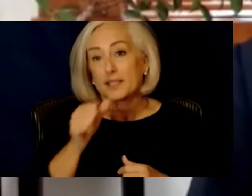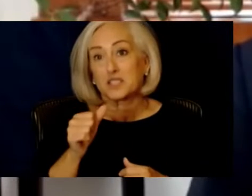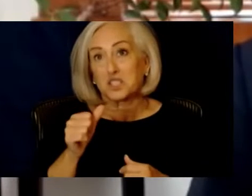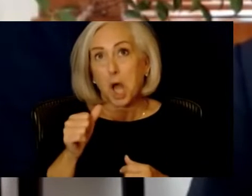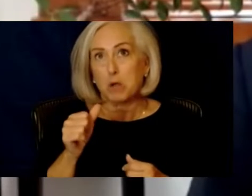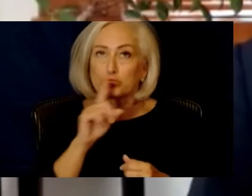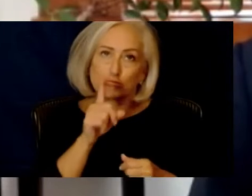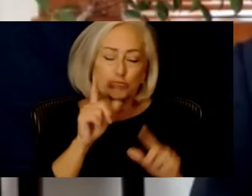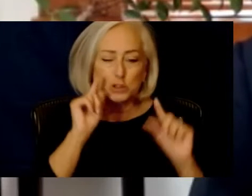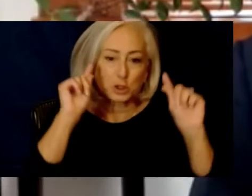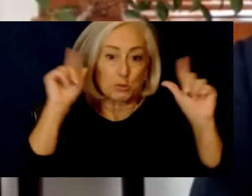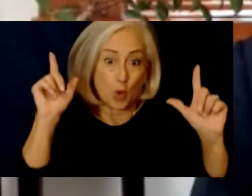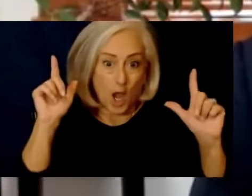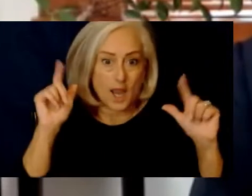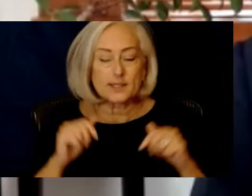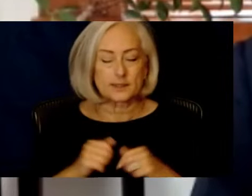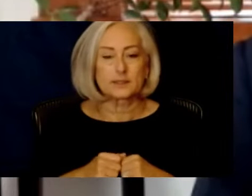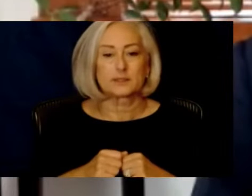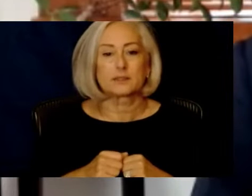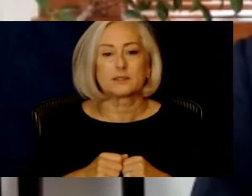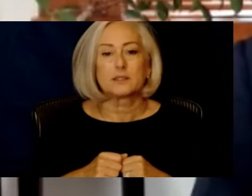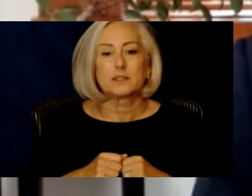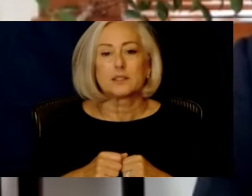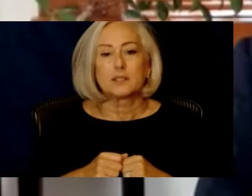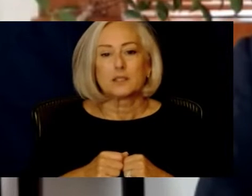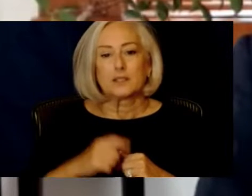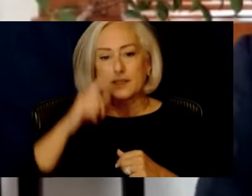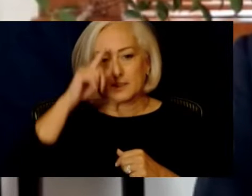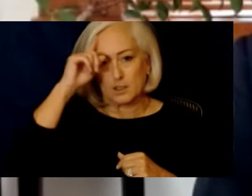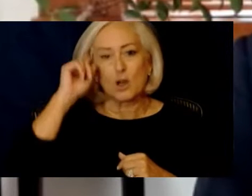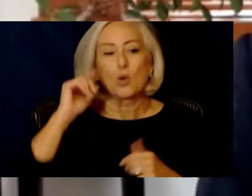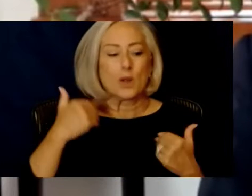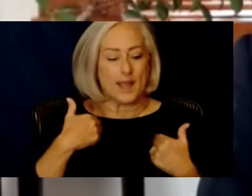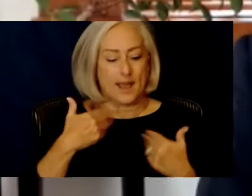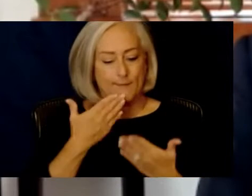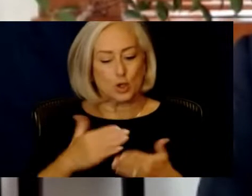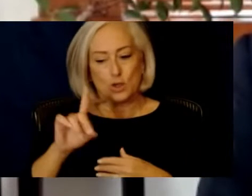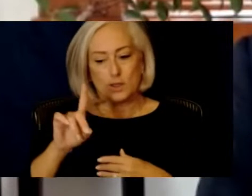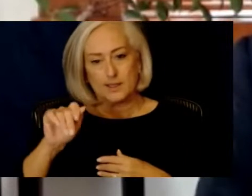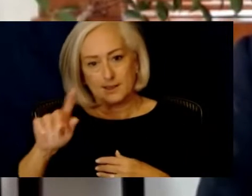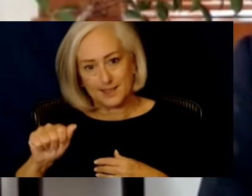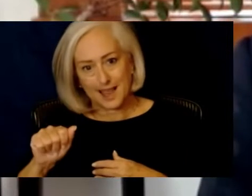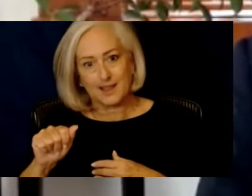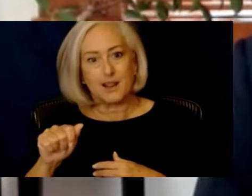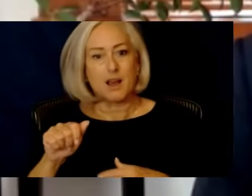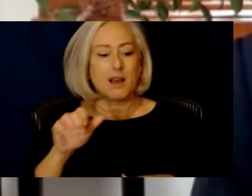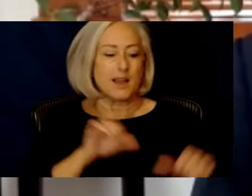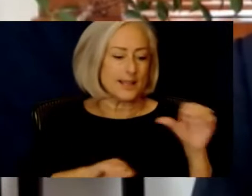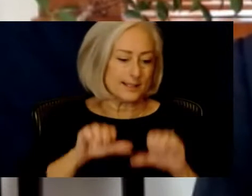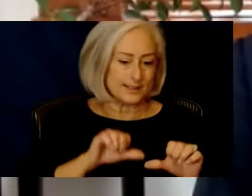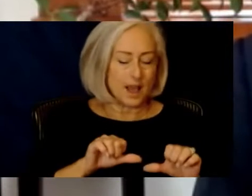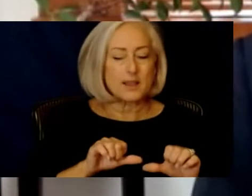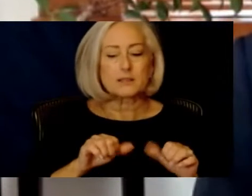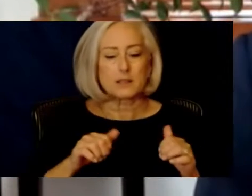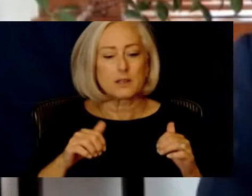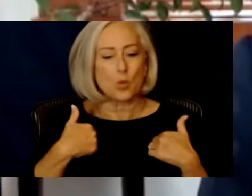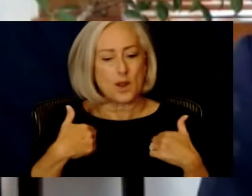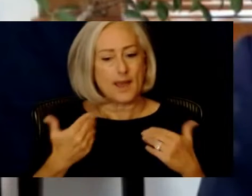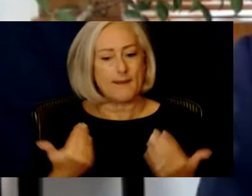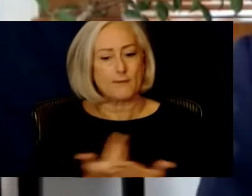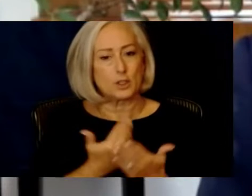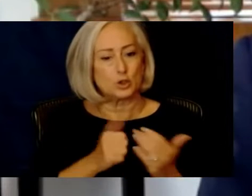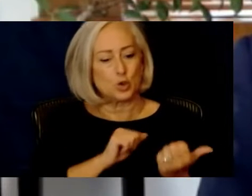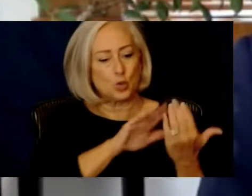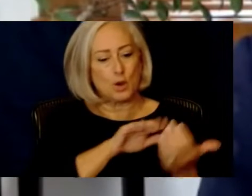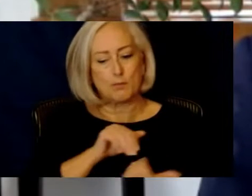surprising. As we often do in science, when we have new data, we implement new approaches. And even though we're not doing what